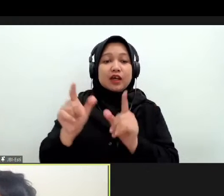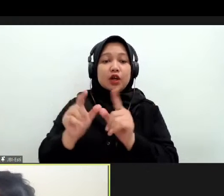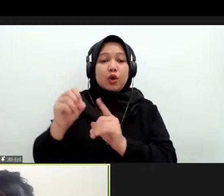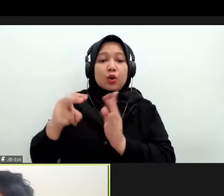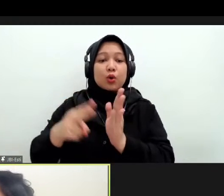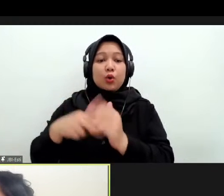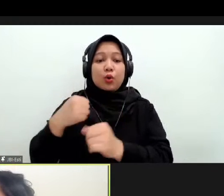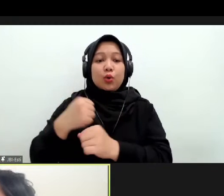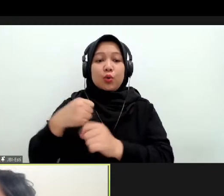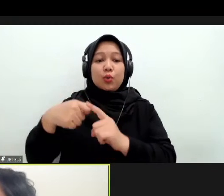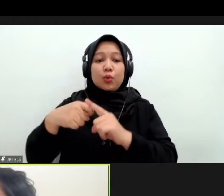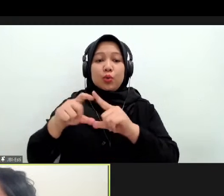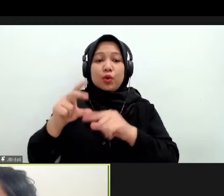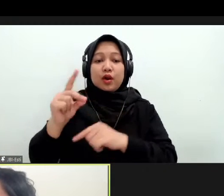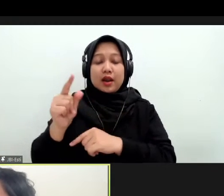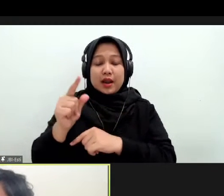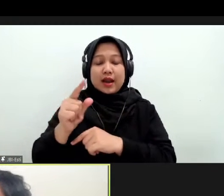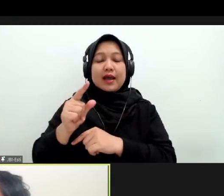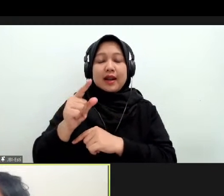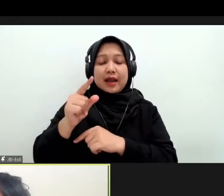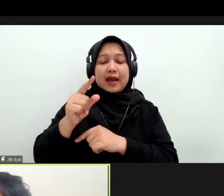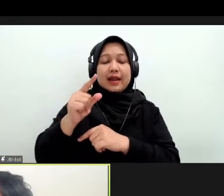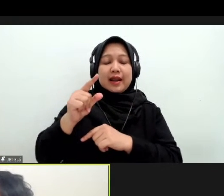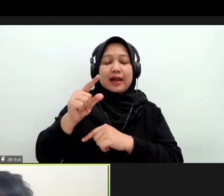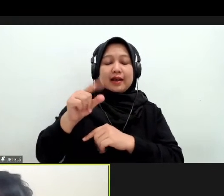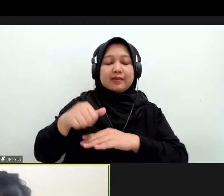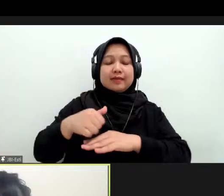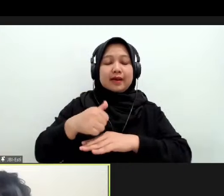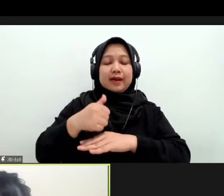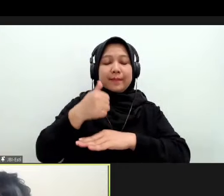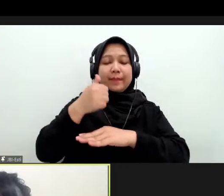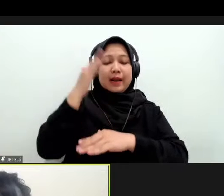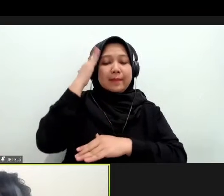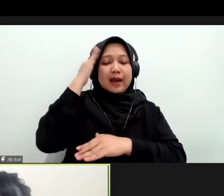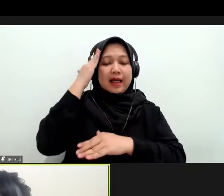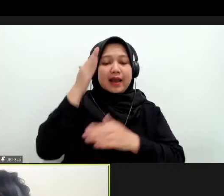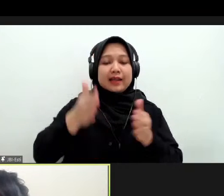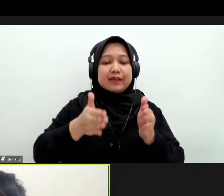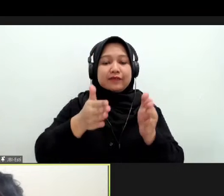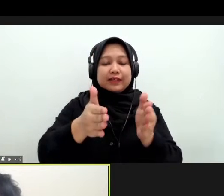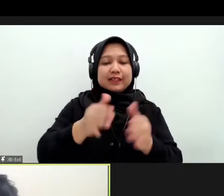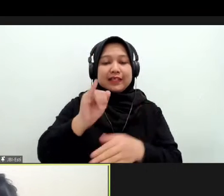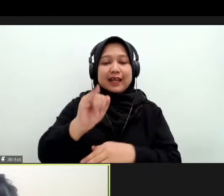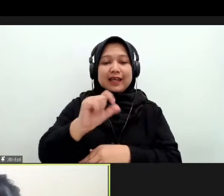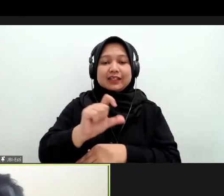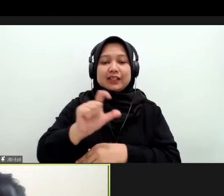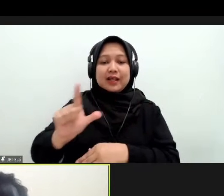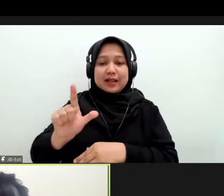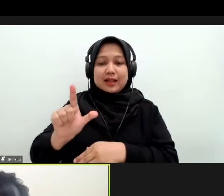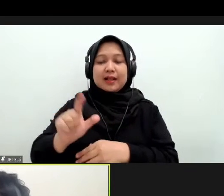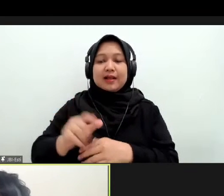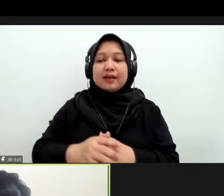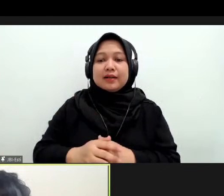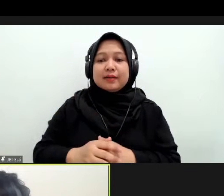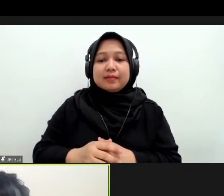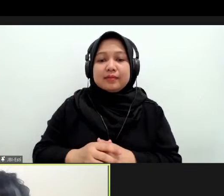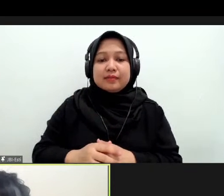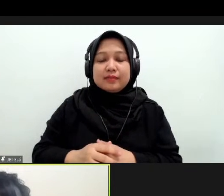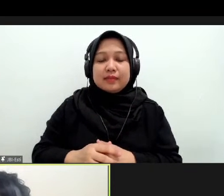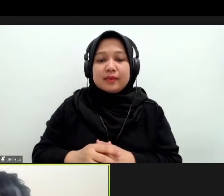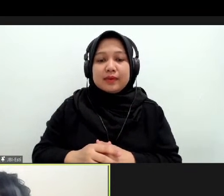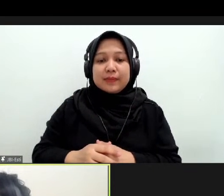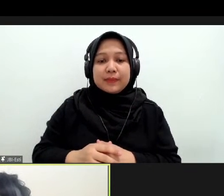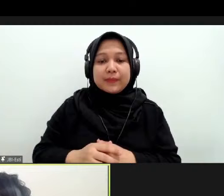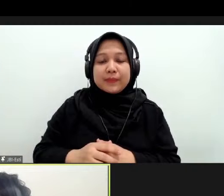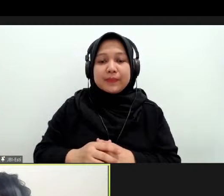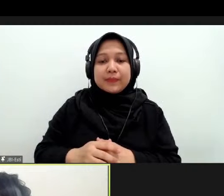Environmental Law herself. And ISEL is also a member of the Civic Space Sub-Working Group. The topic of civic